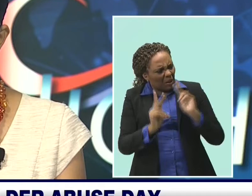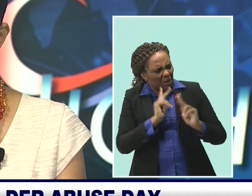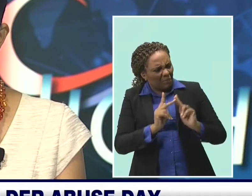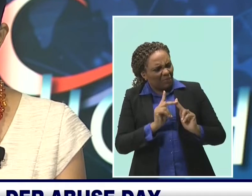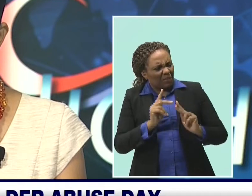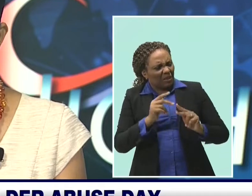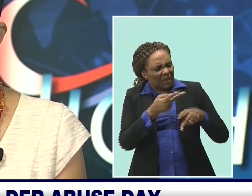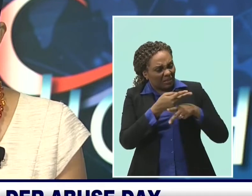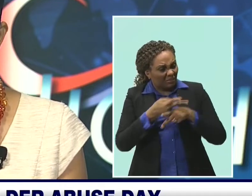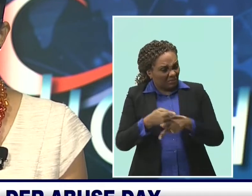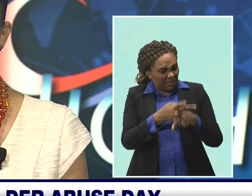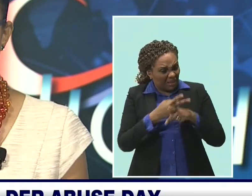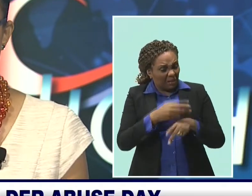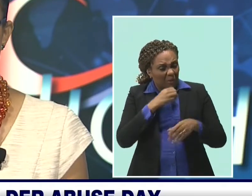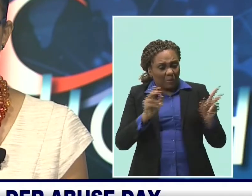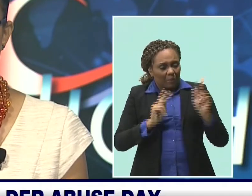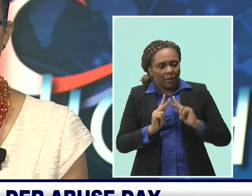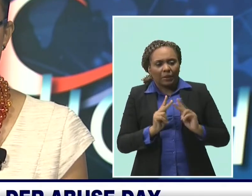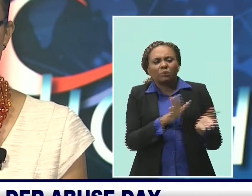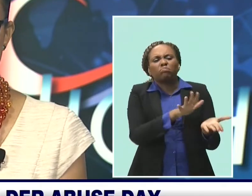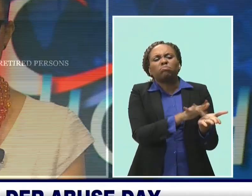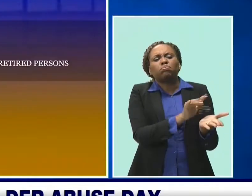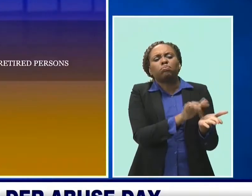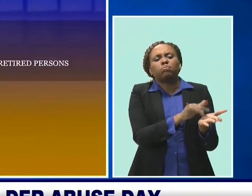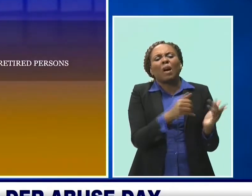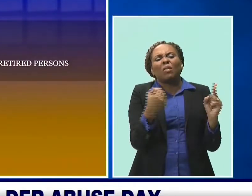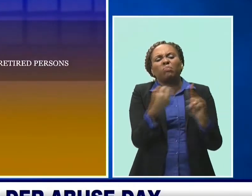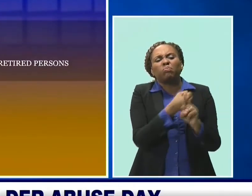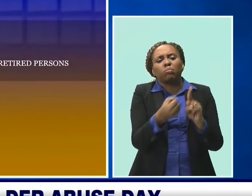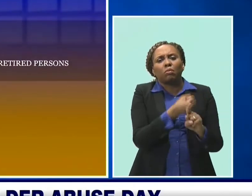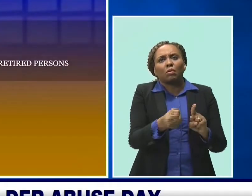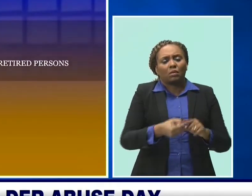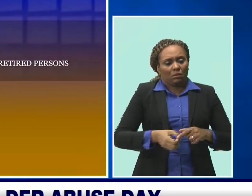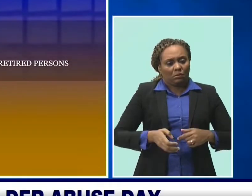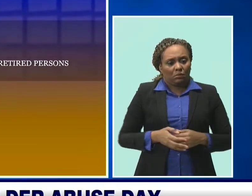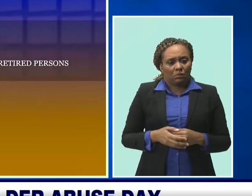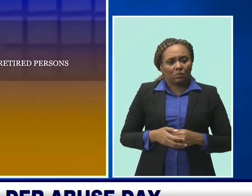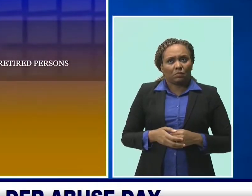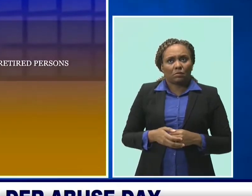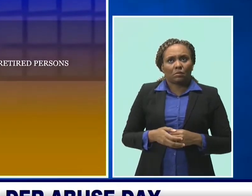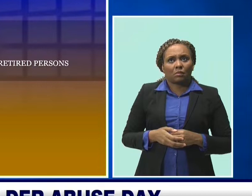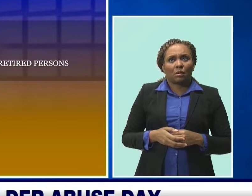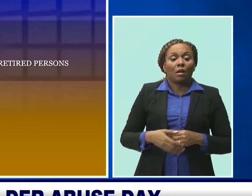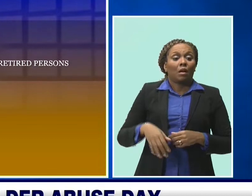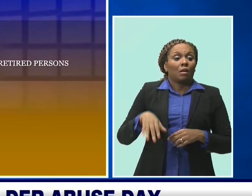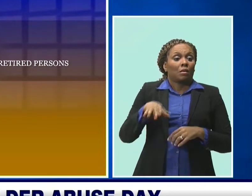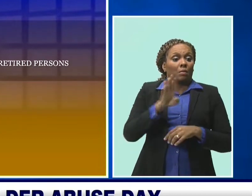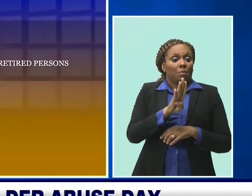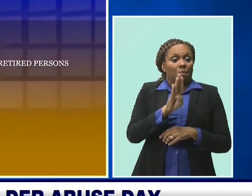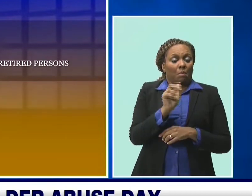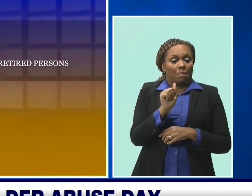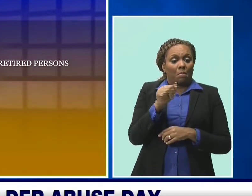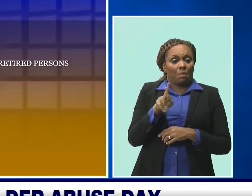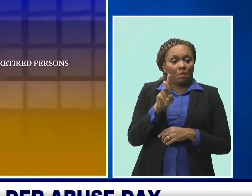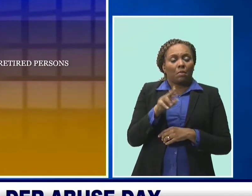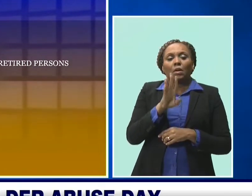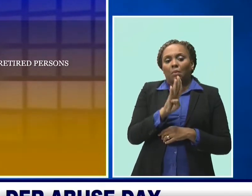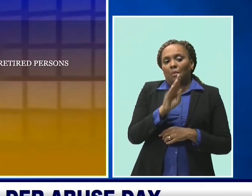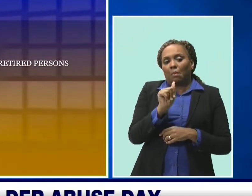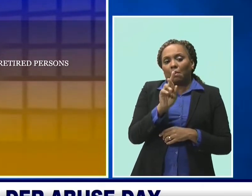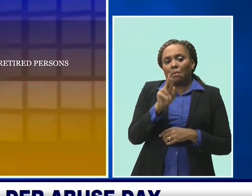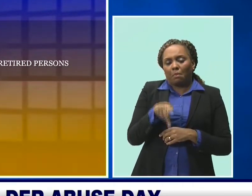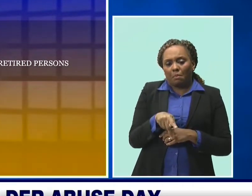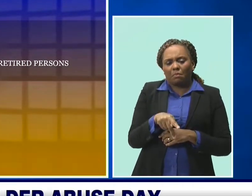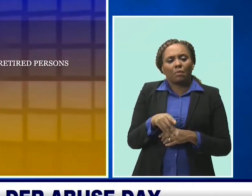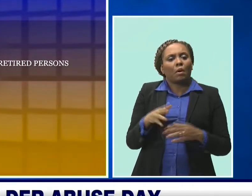on occasion, loved ones. The Barbados Association of Retired Persons invites Barbadians to denounce